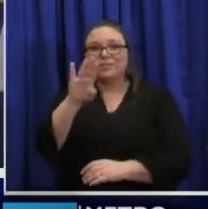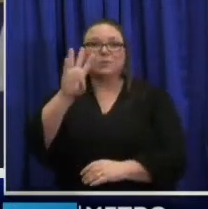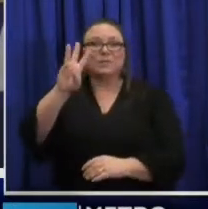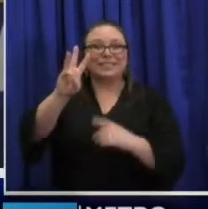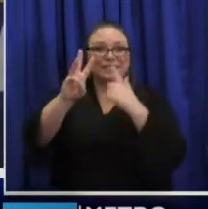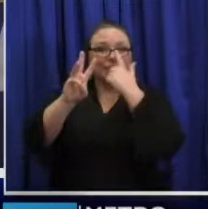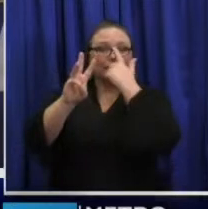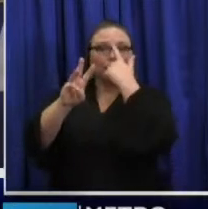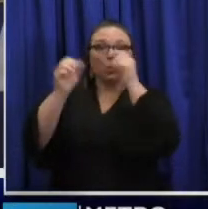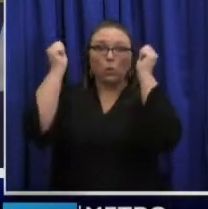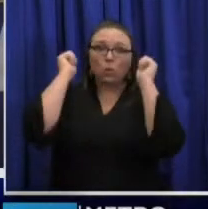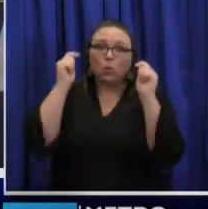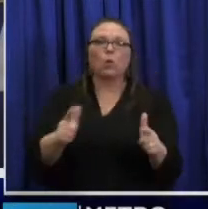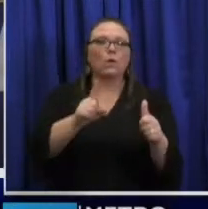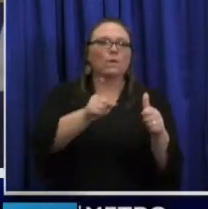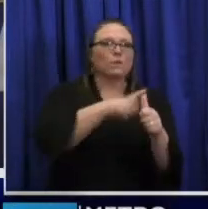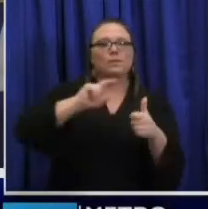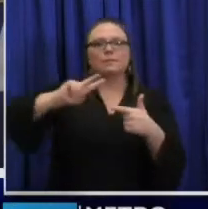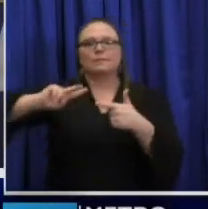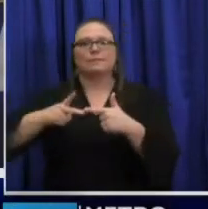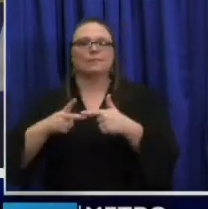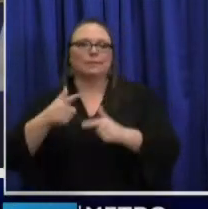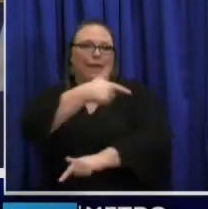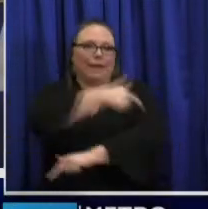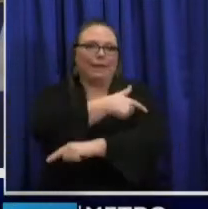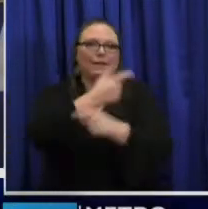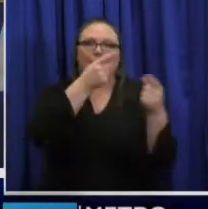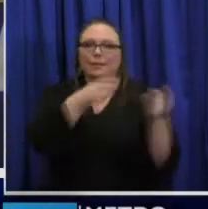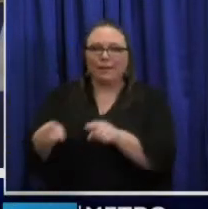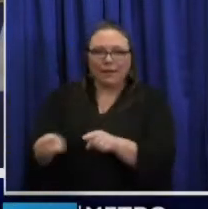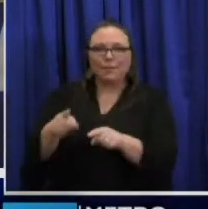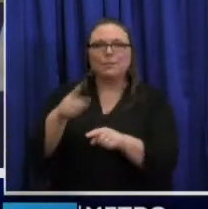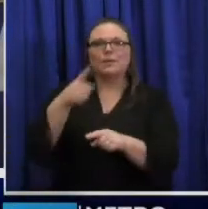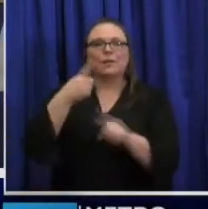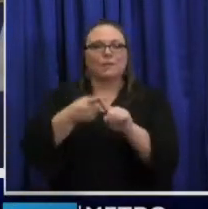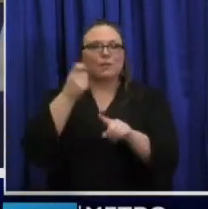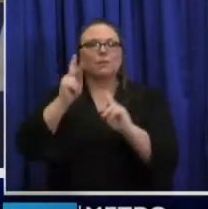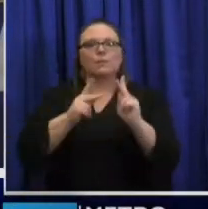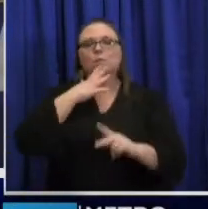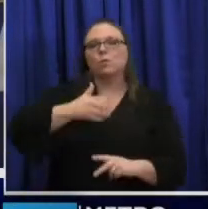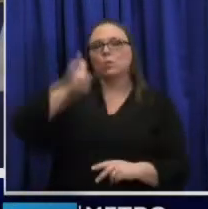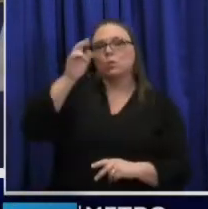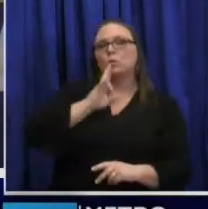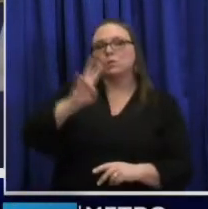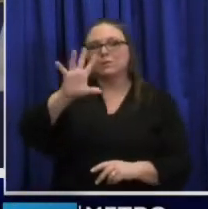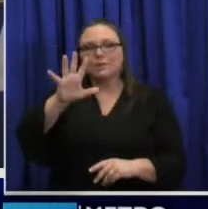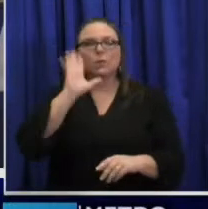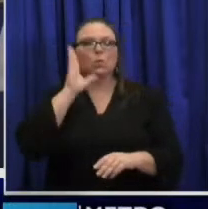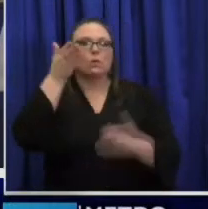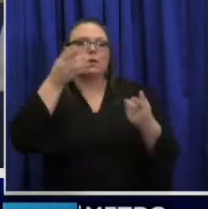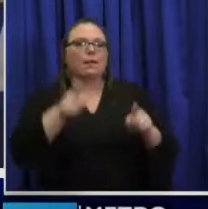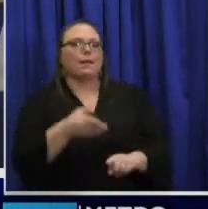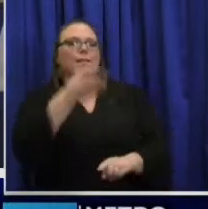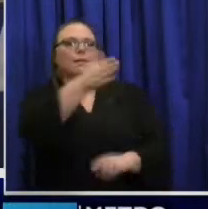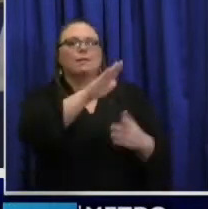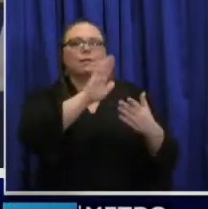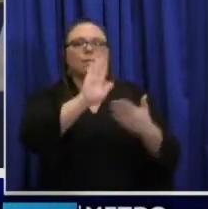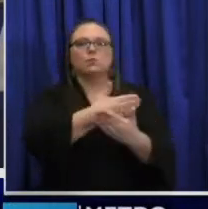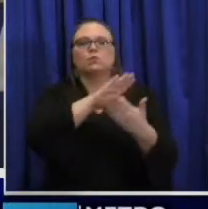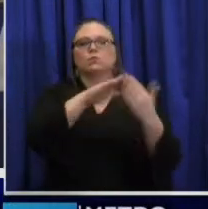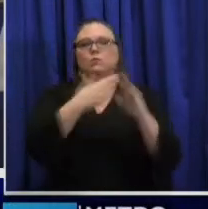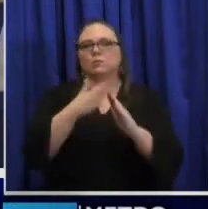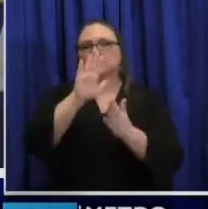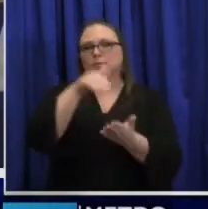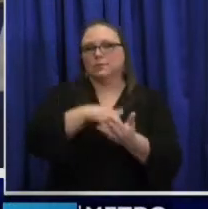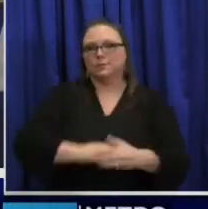6th, all first and second vaccinations of those 75 and older will be given at Music City Center.